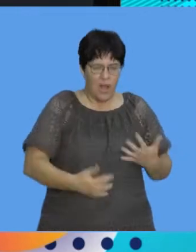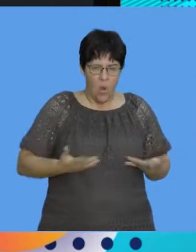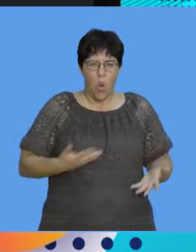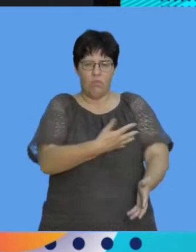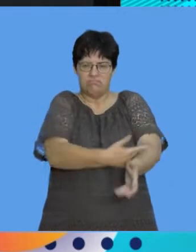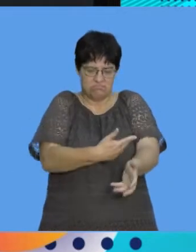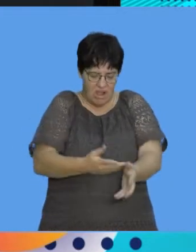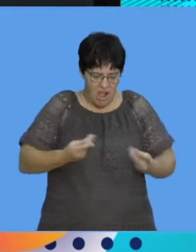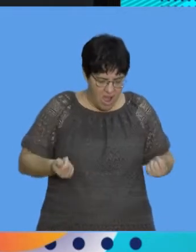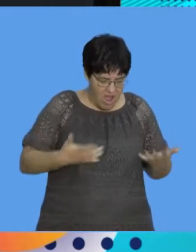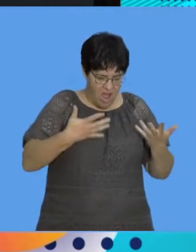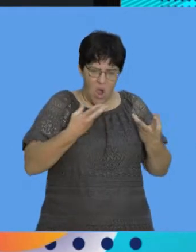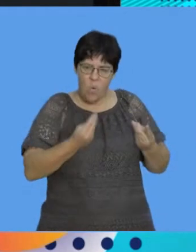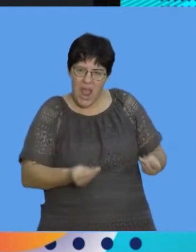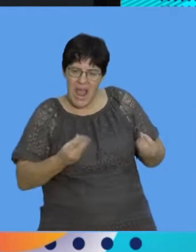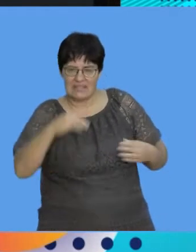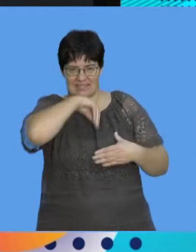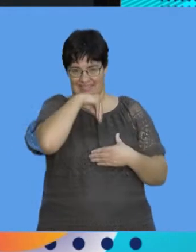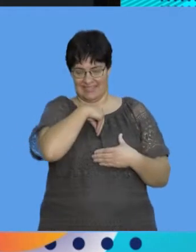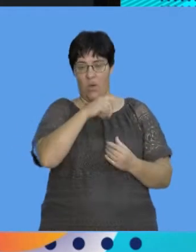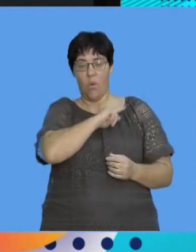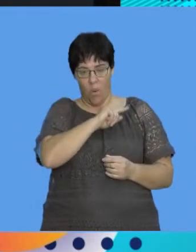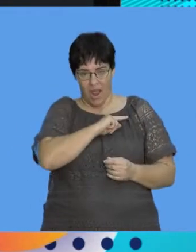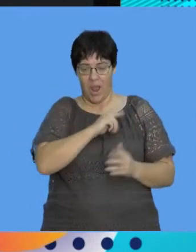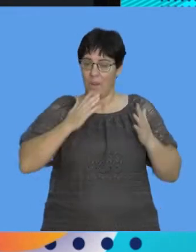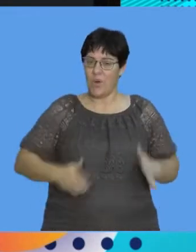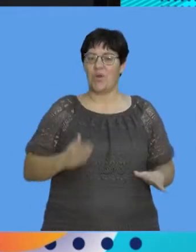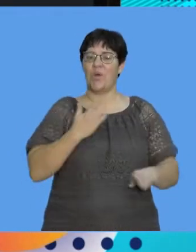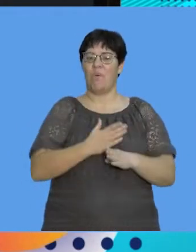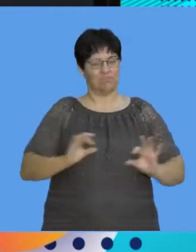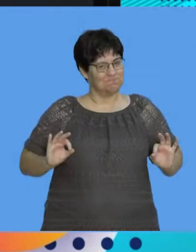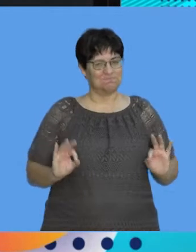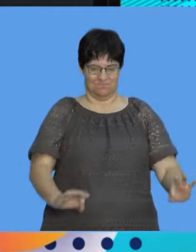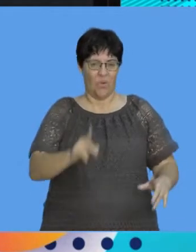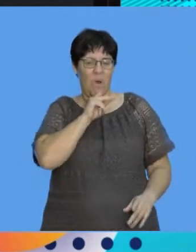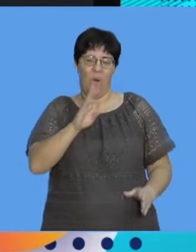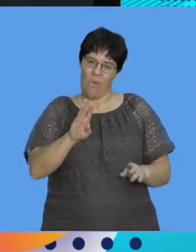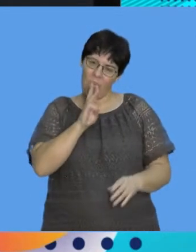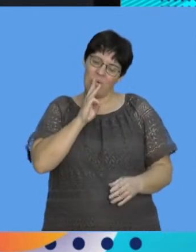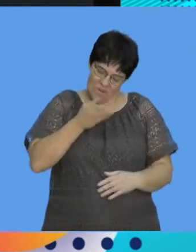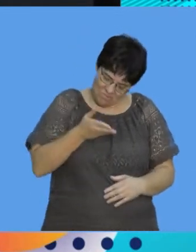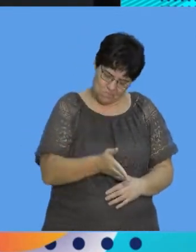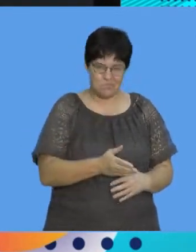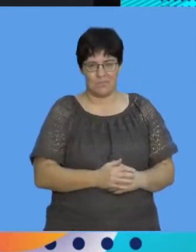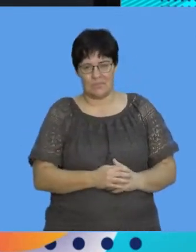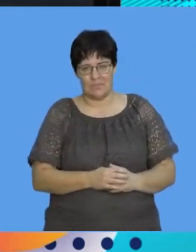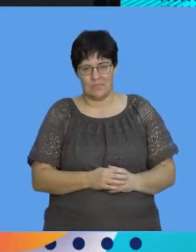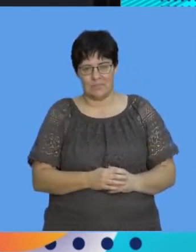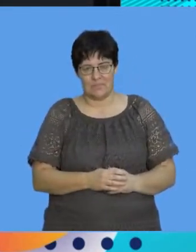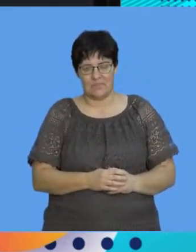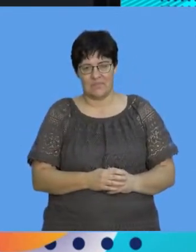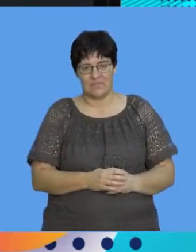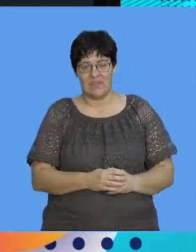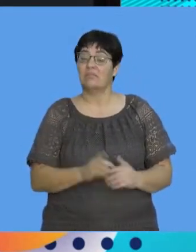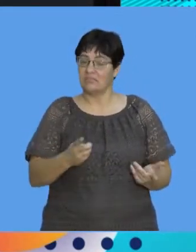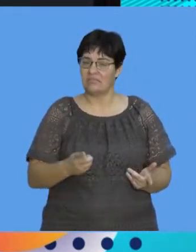everywhere to ensure that your body is going to work at tip-top, right, condition. Okay, guys, we're going to